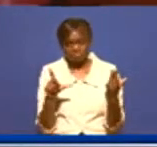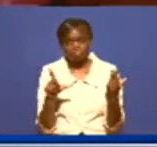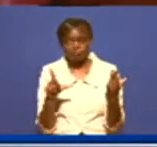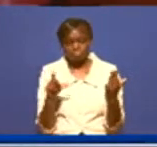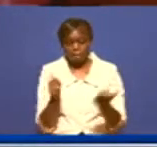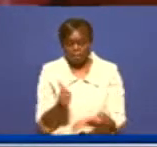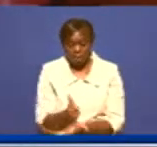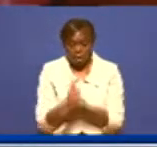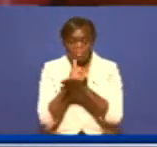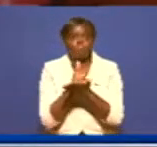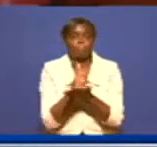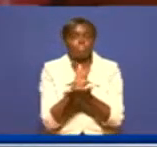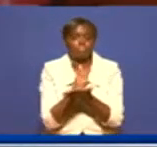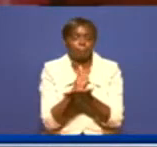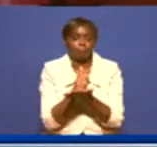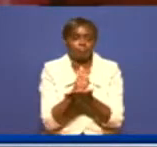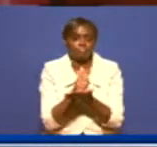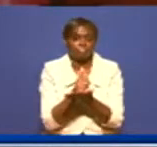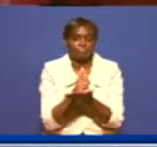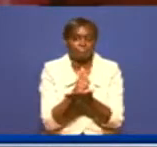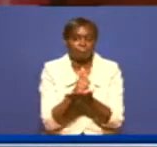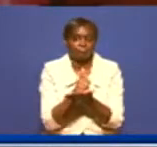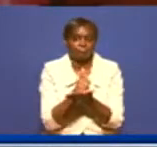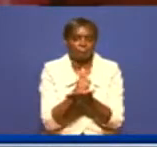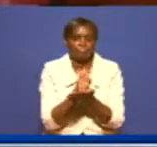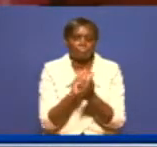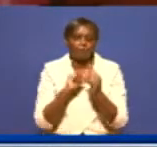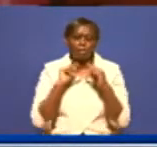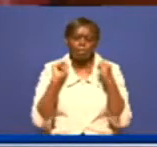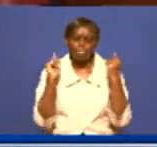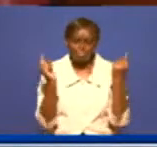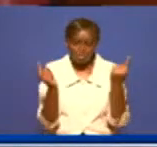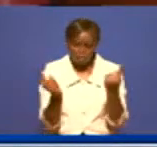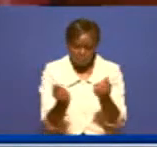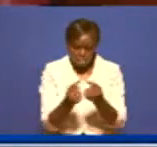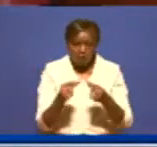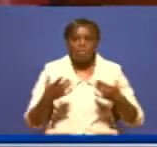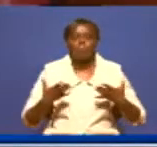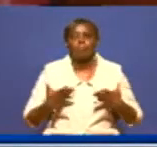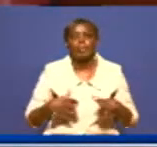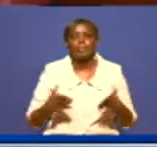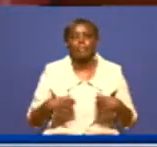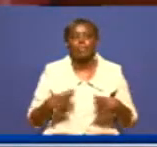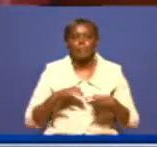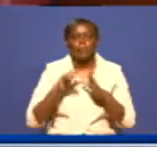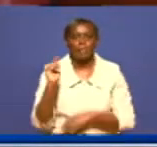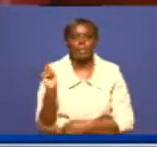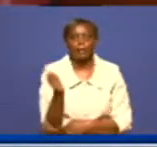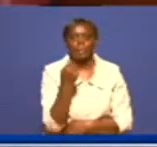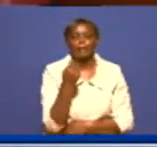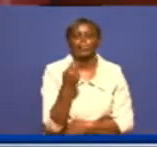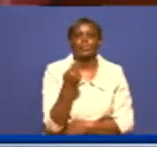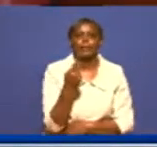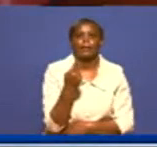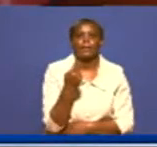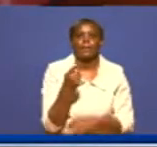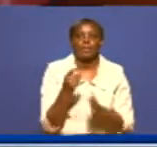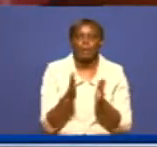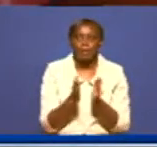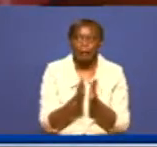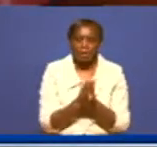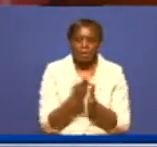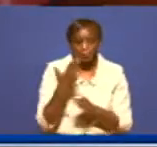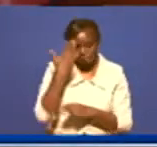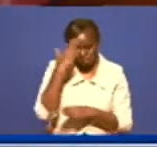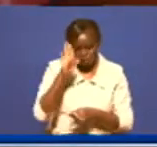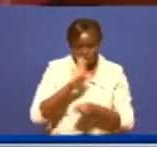help all the citizens, and as we know, majority